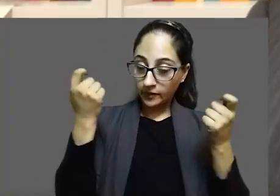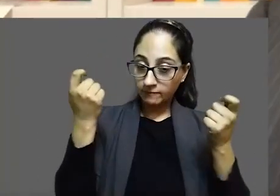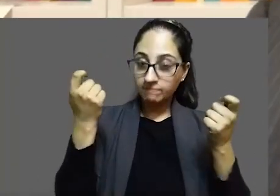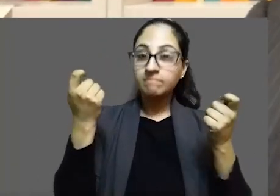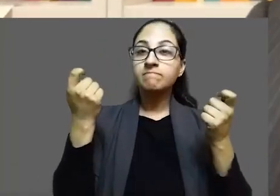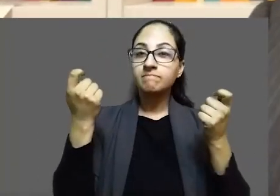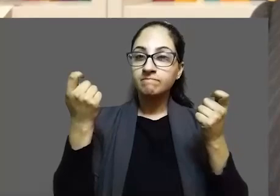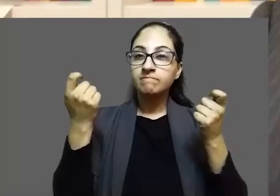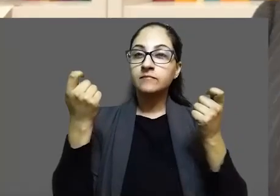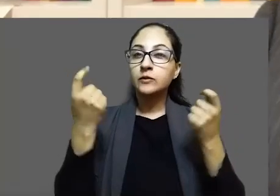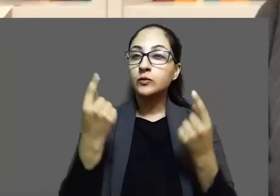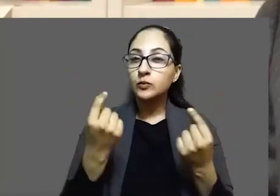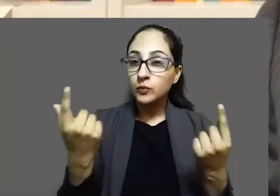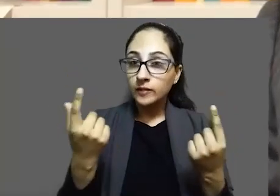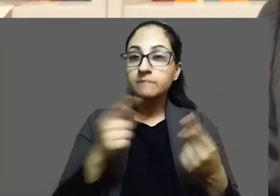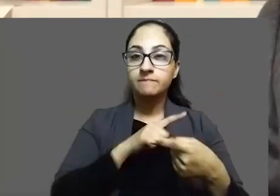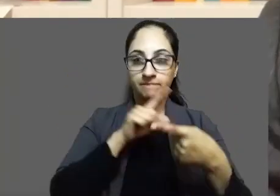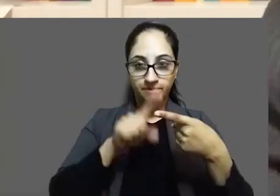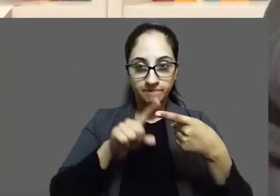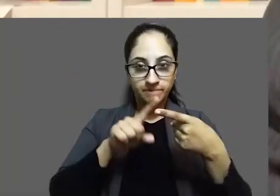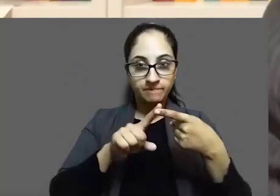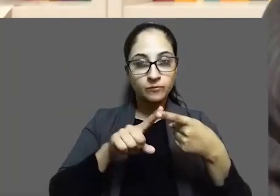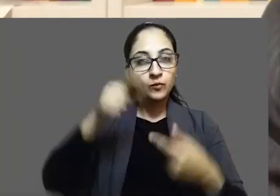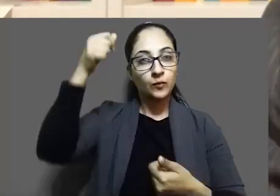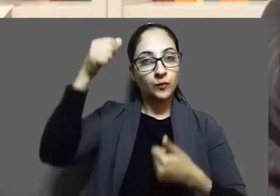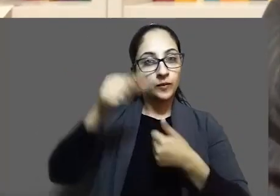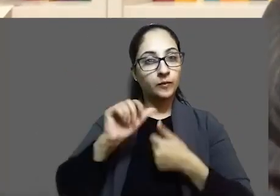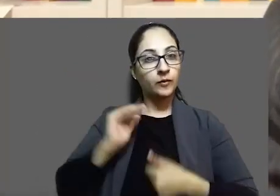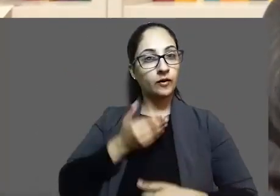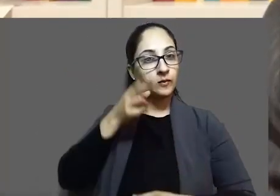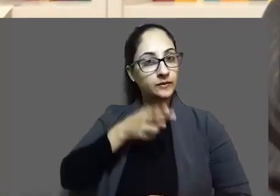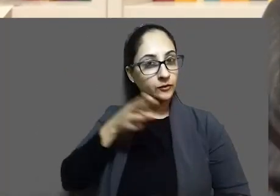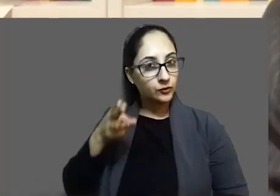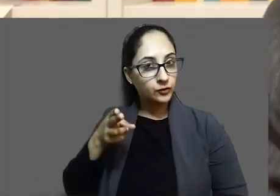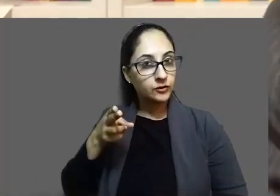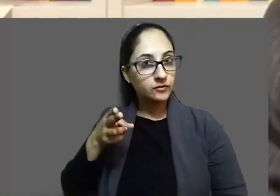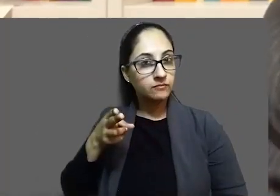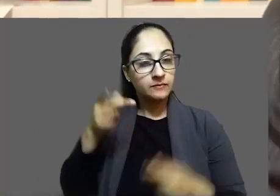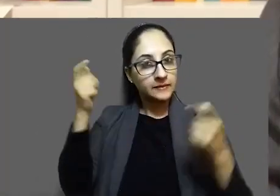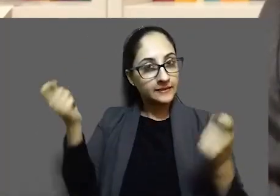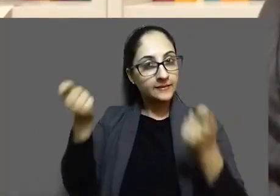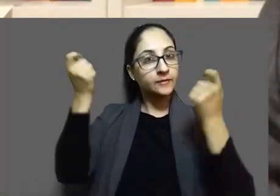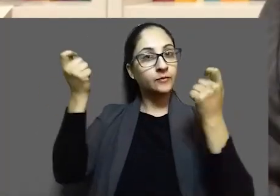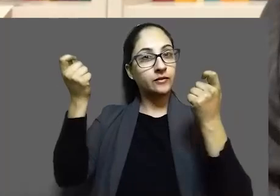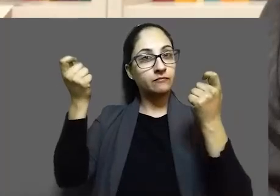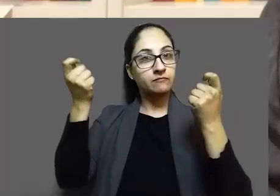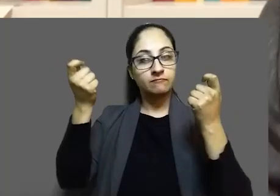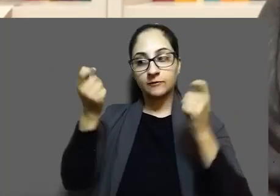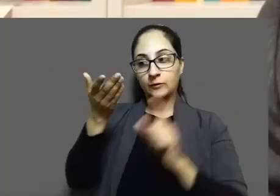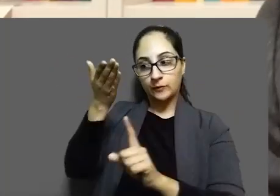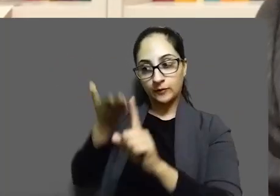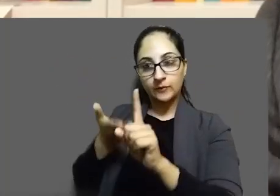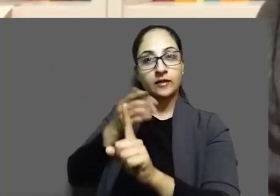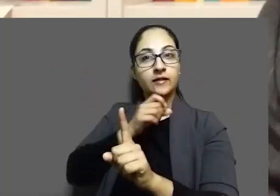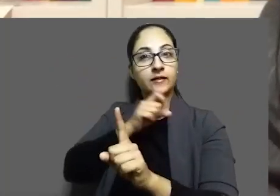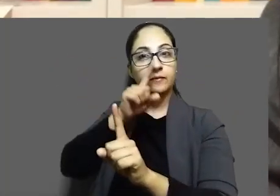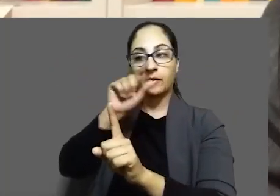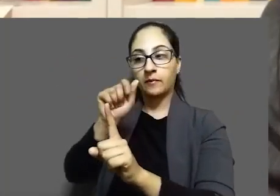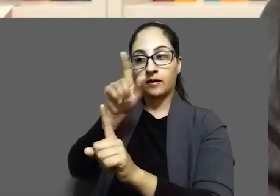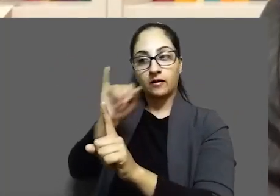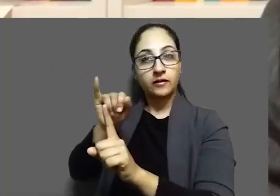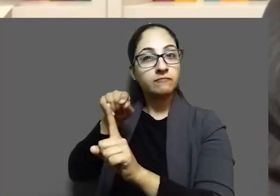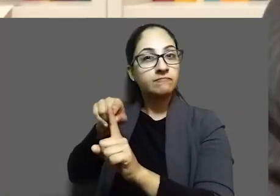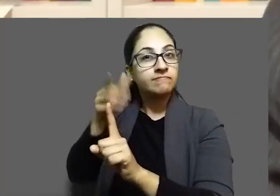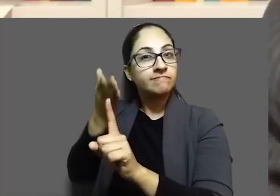we can start thinking about it. One is we're trying to remember our history. We're trying to commemorate our history. And who is Imam Ali alayhi